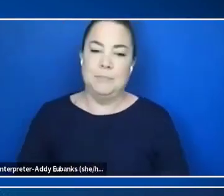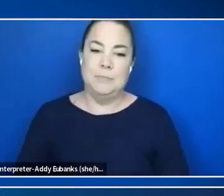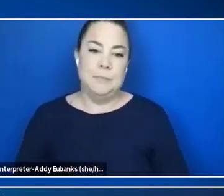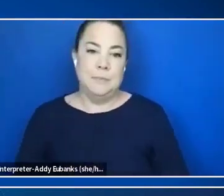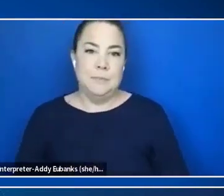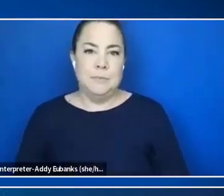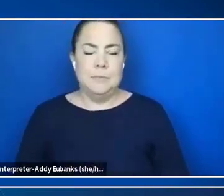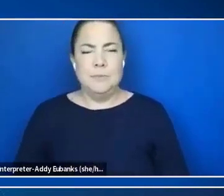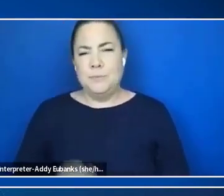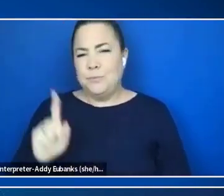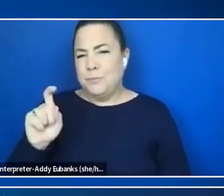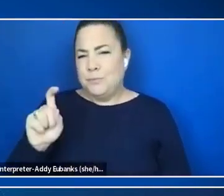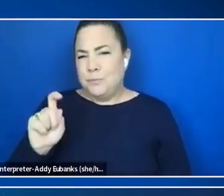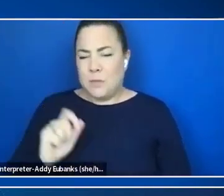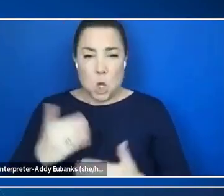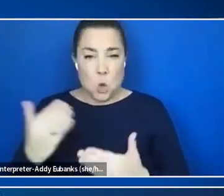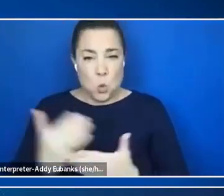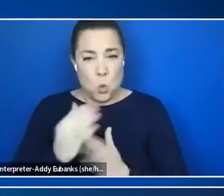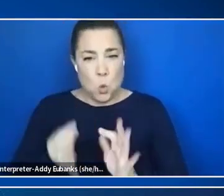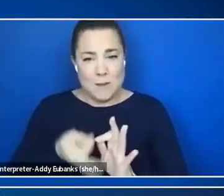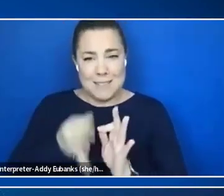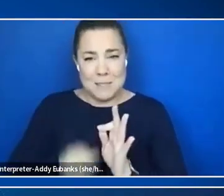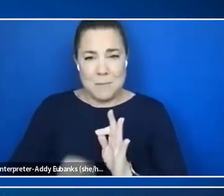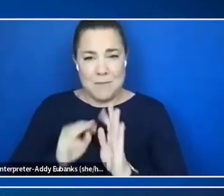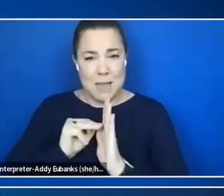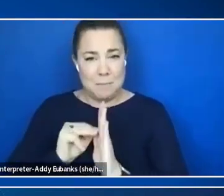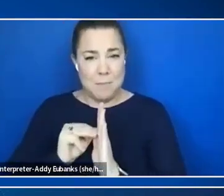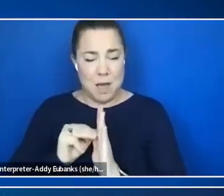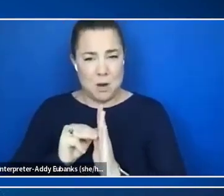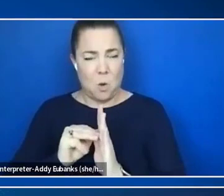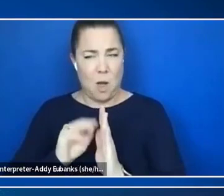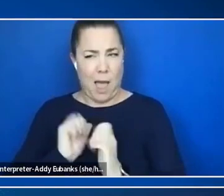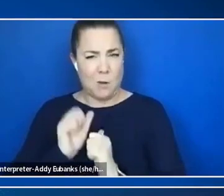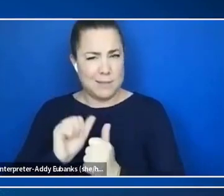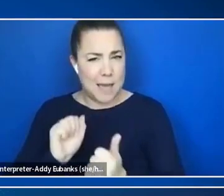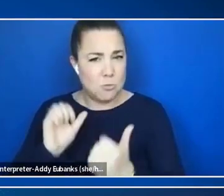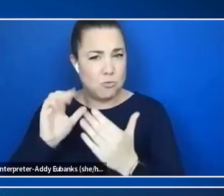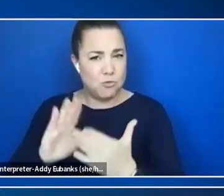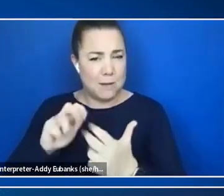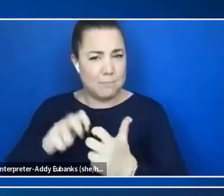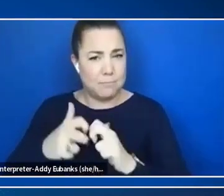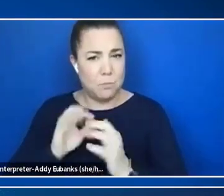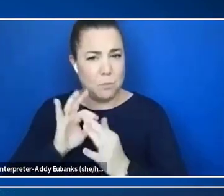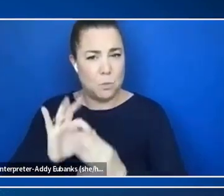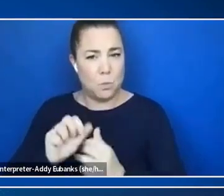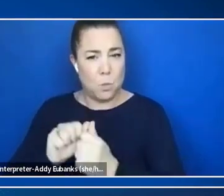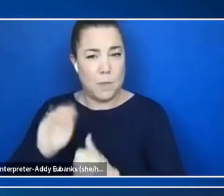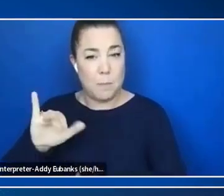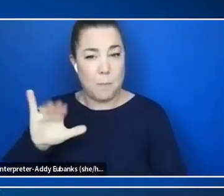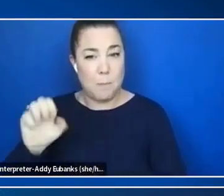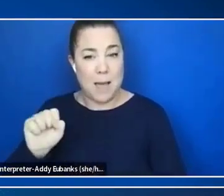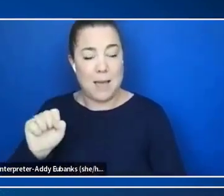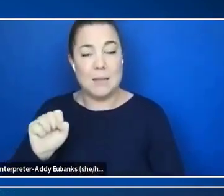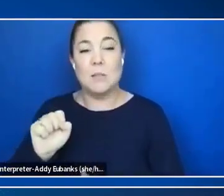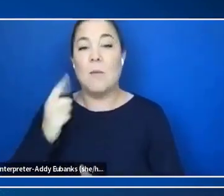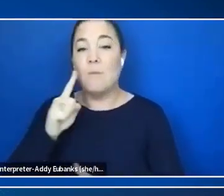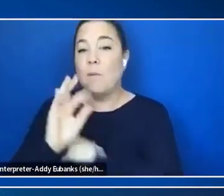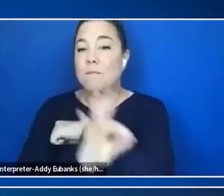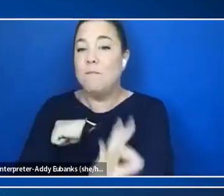So how did or does the new simplified model consider or address issues of bias that affect foreign